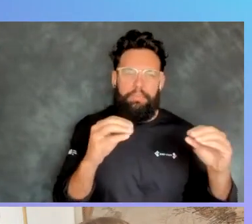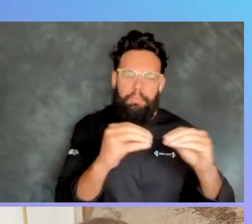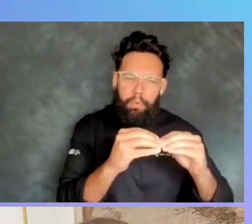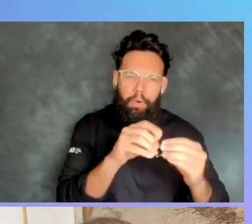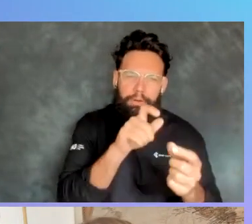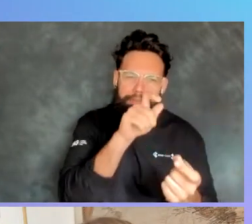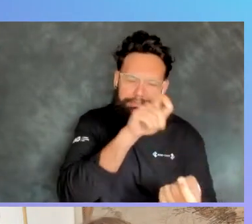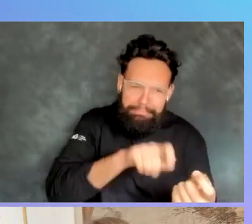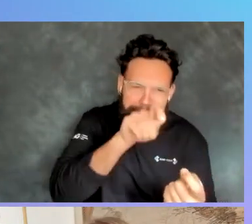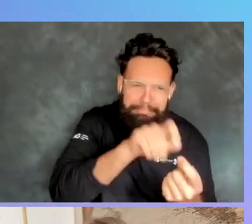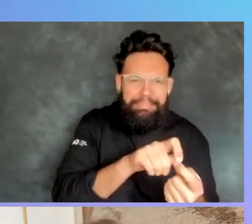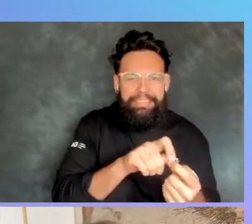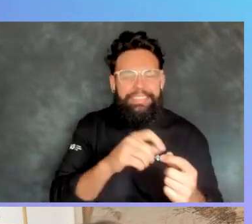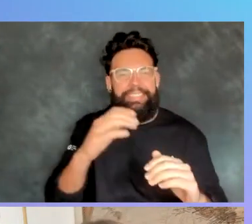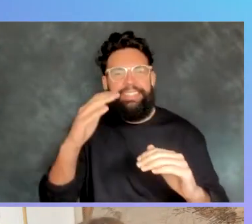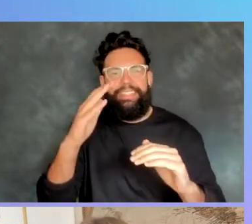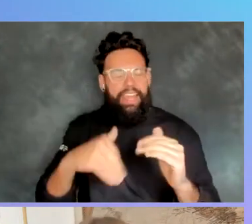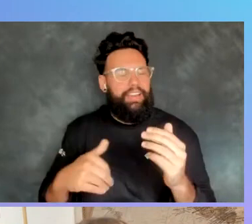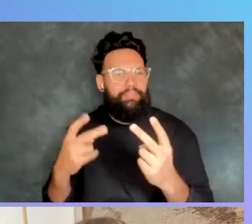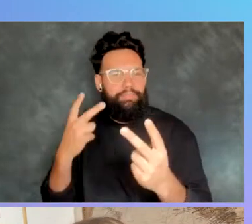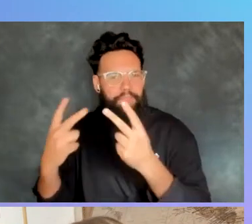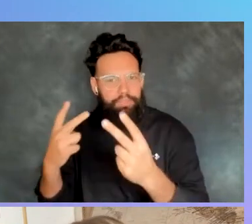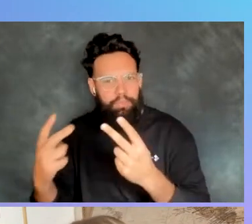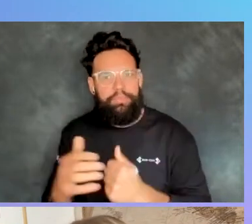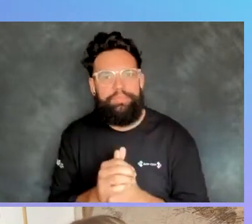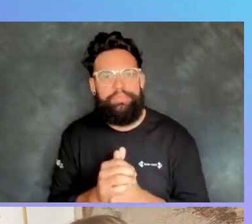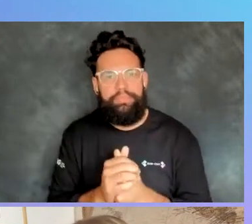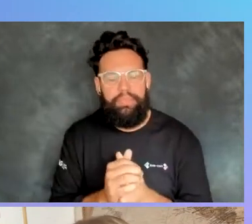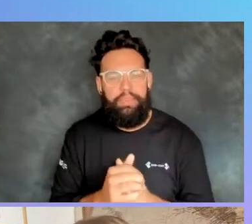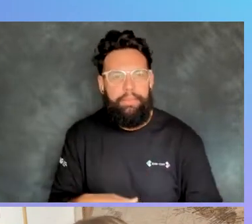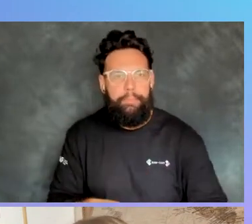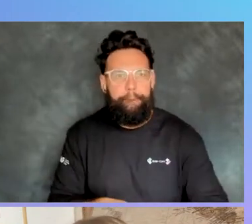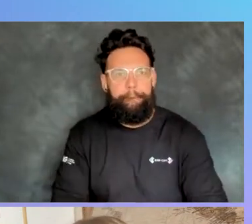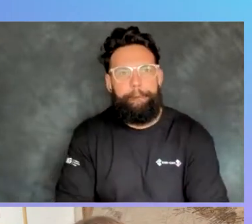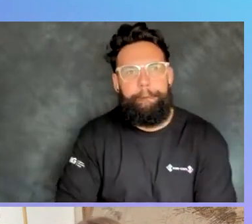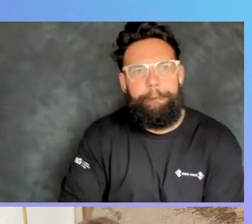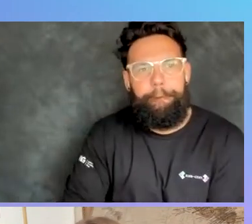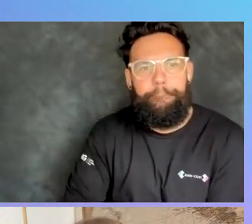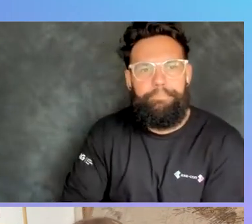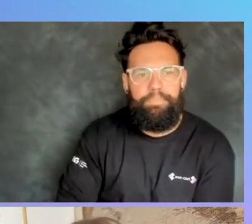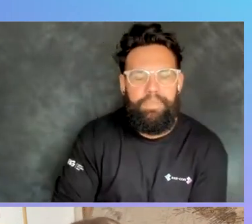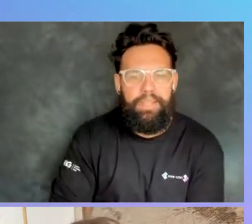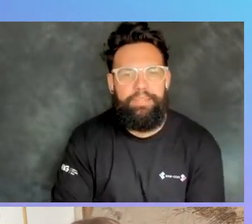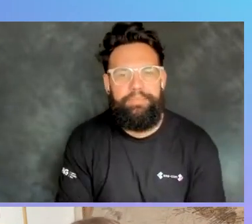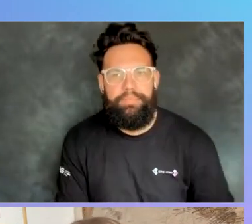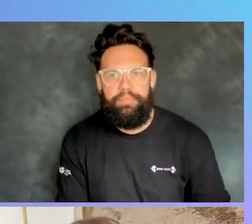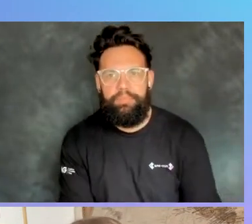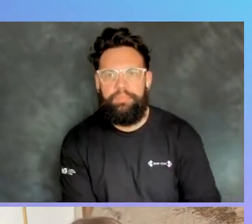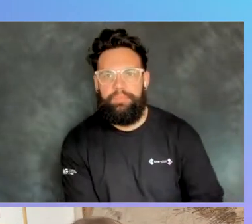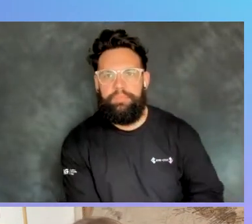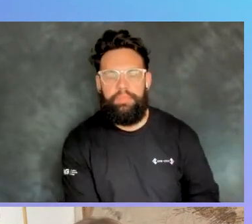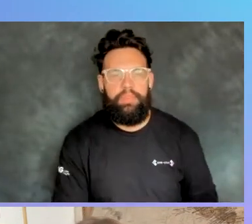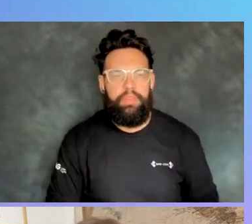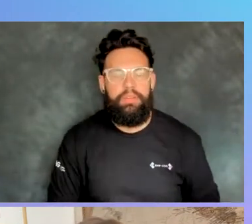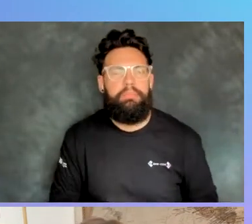away, visual acuity is roughly 720 pixels per inch, though of course everybody is